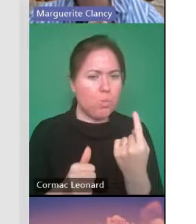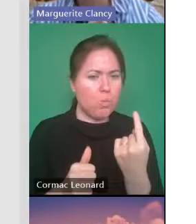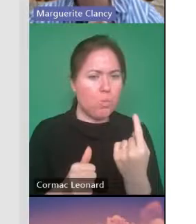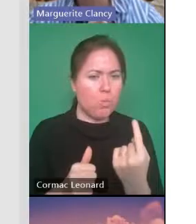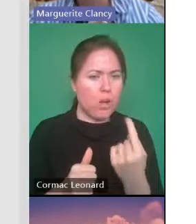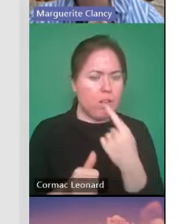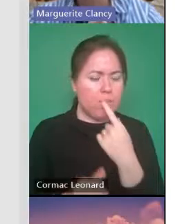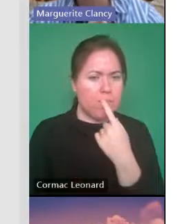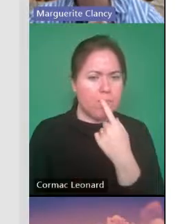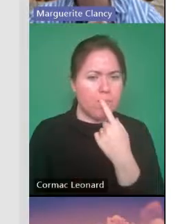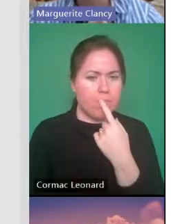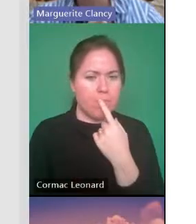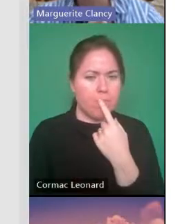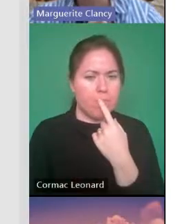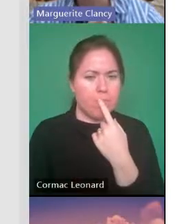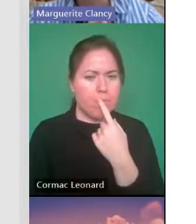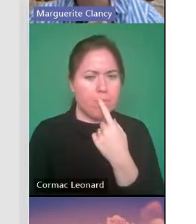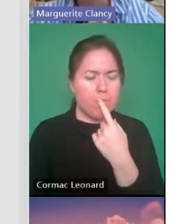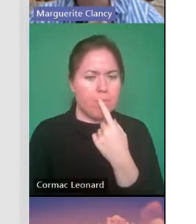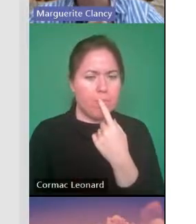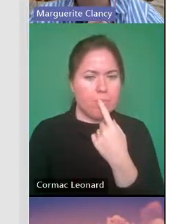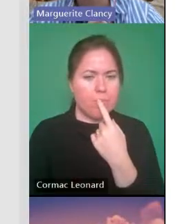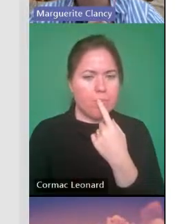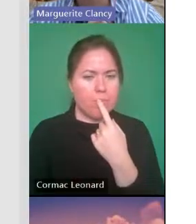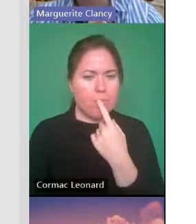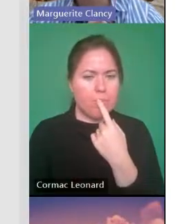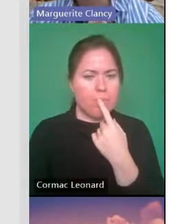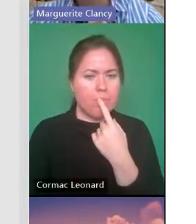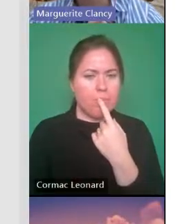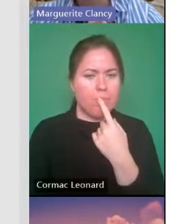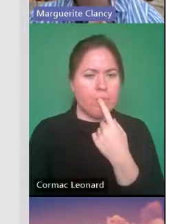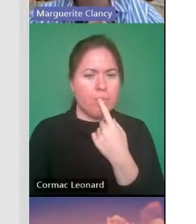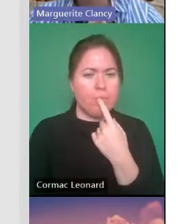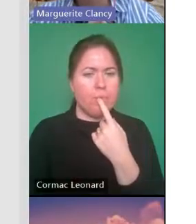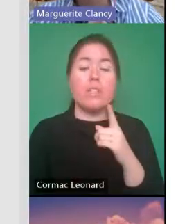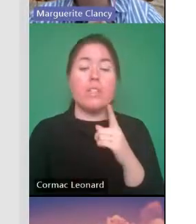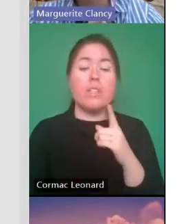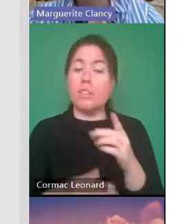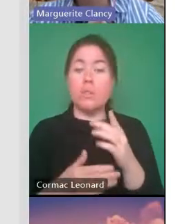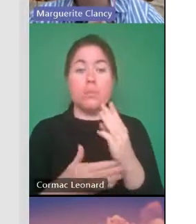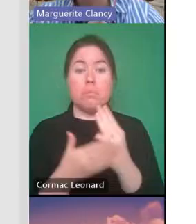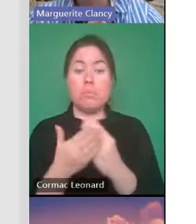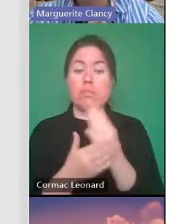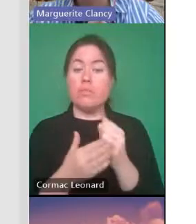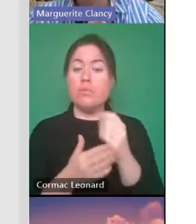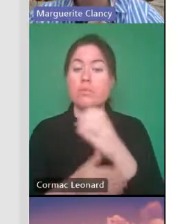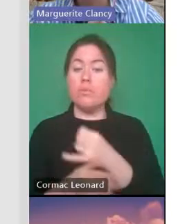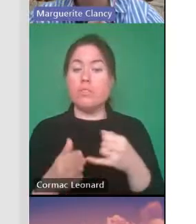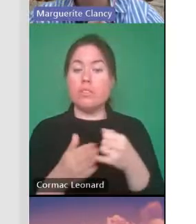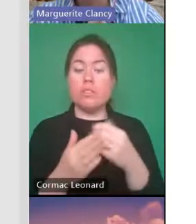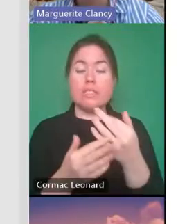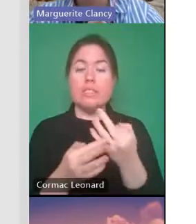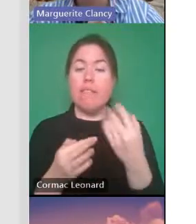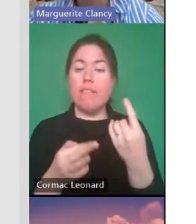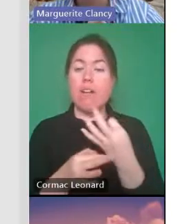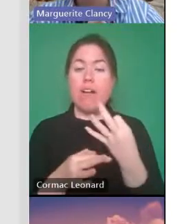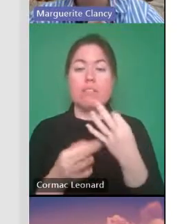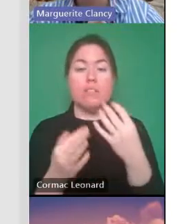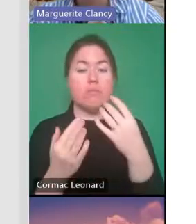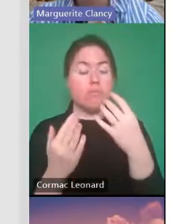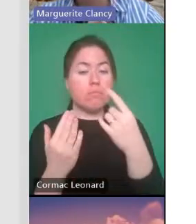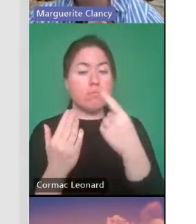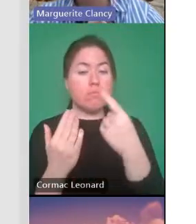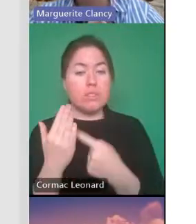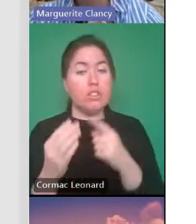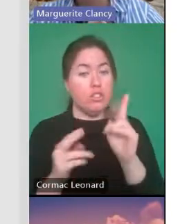Sorry. If as part of the organisational safeguarding policy, should the community referral form still remain in the